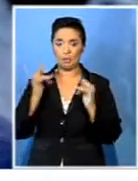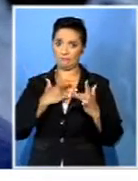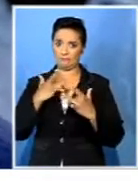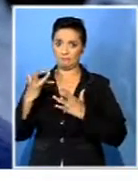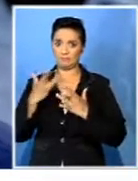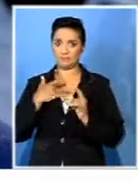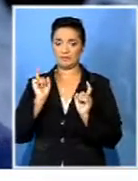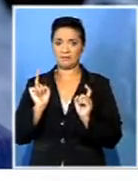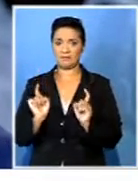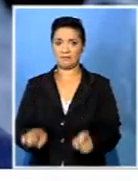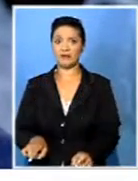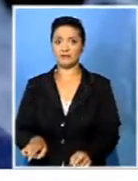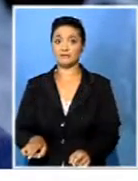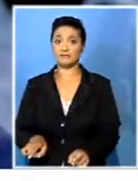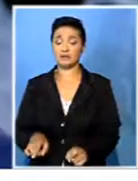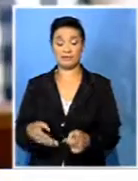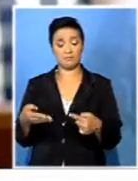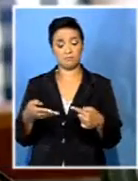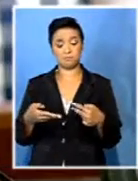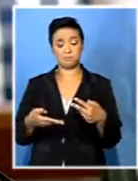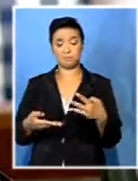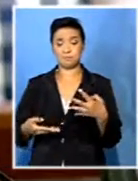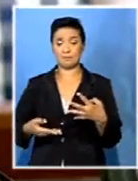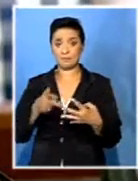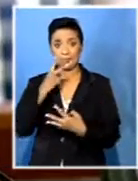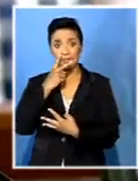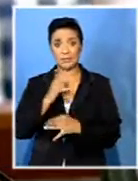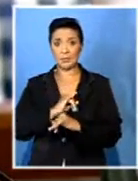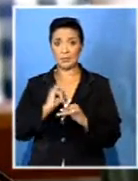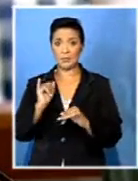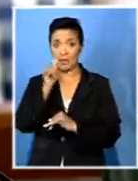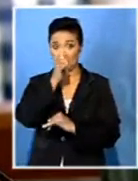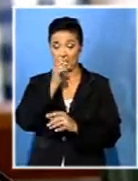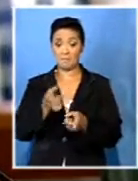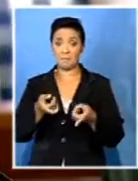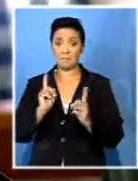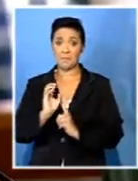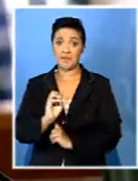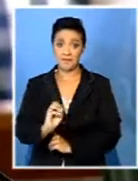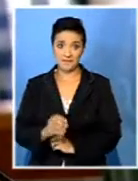quite there with us and persistently looking at an upward kind of